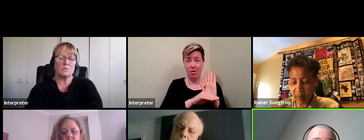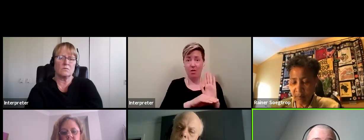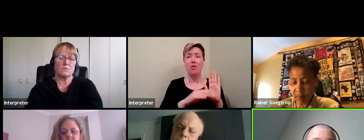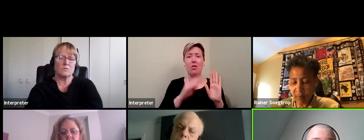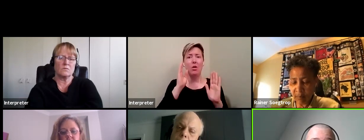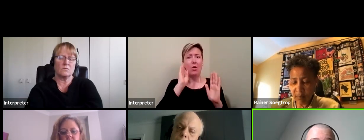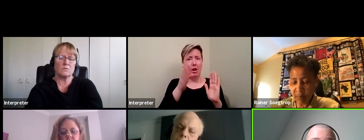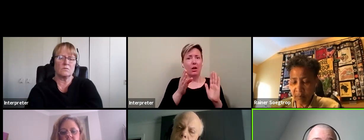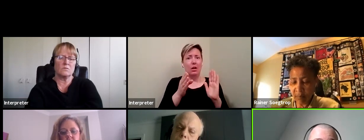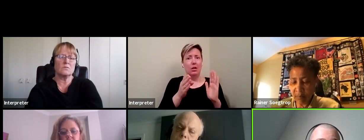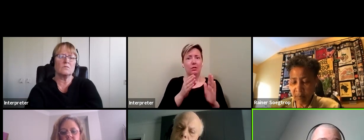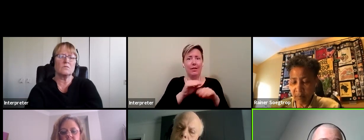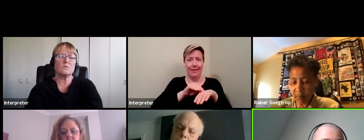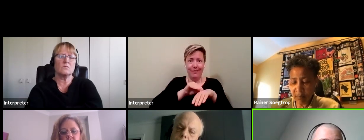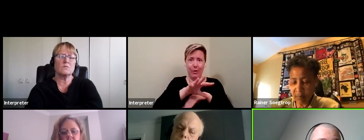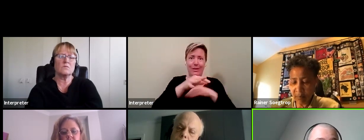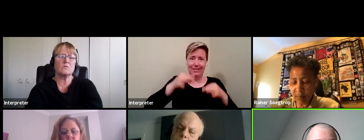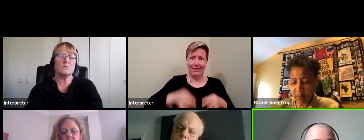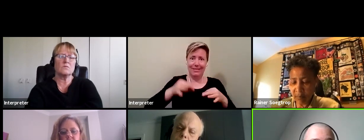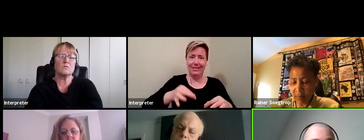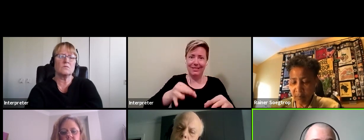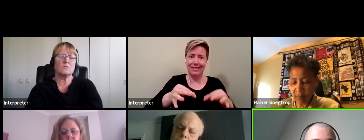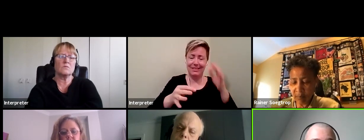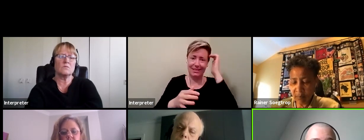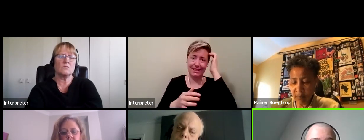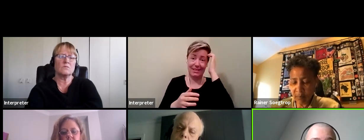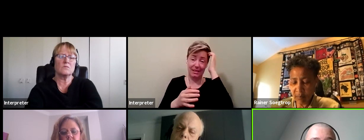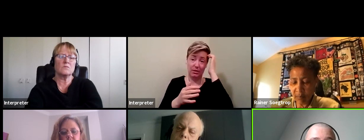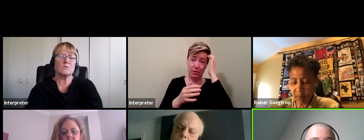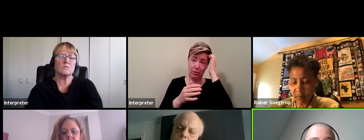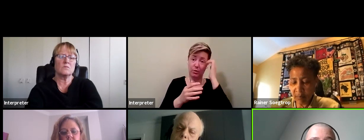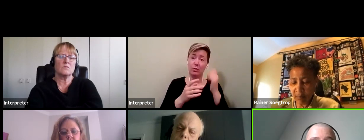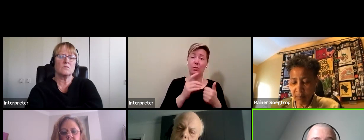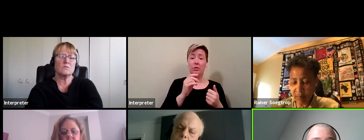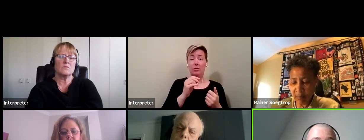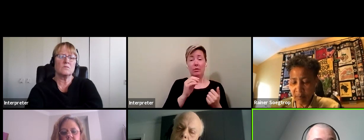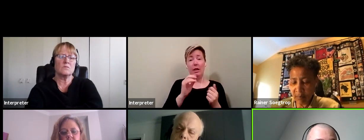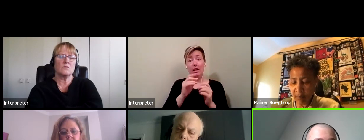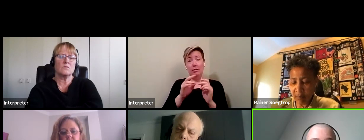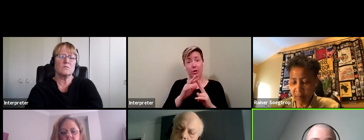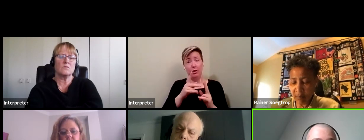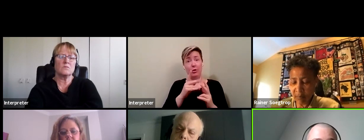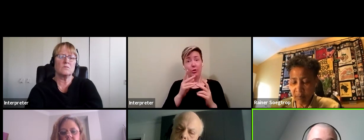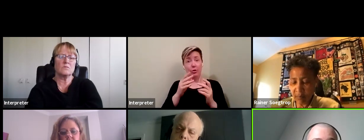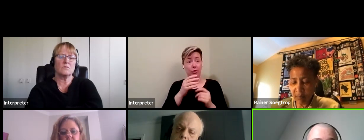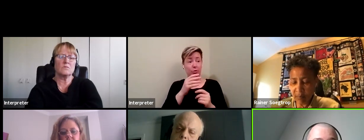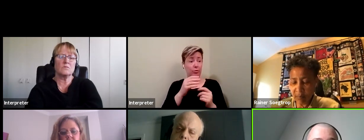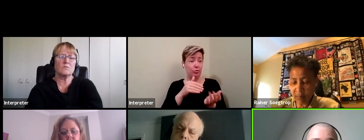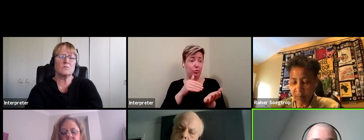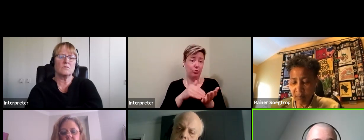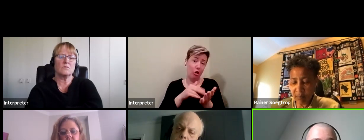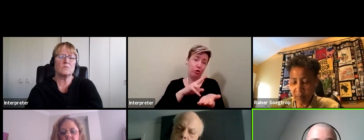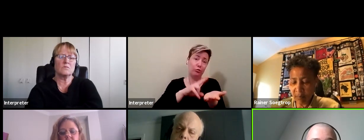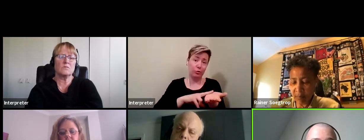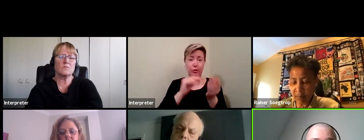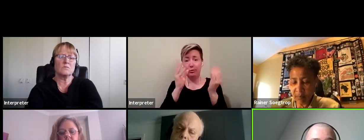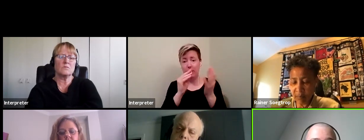protocol will influence it whether directly or indirectly. This is real. It is